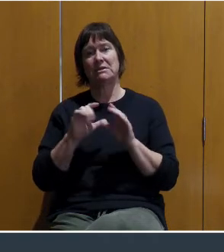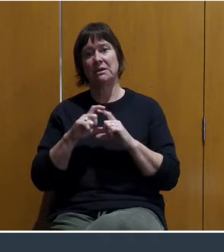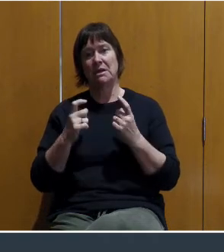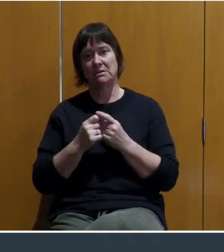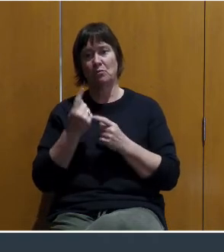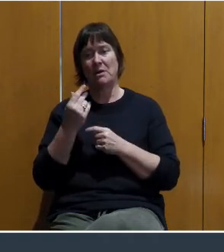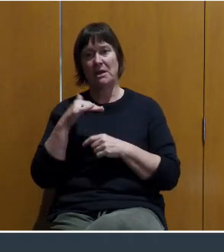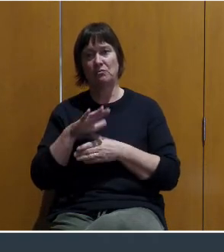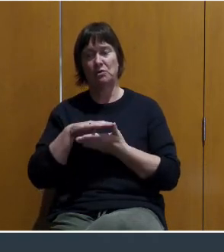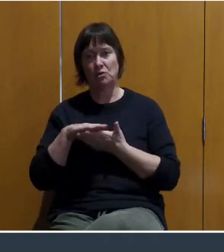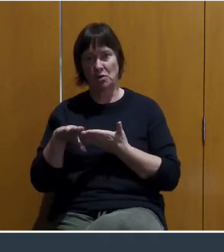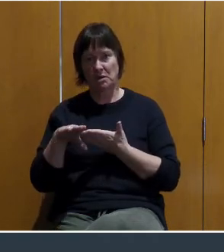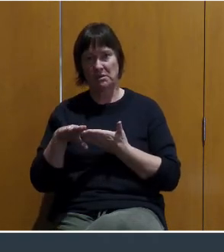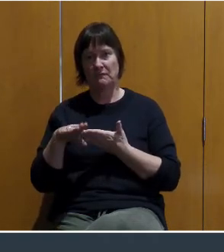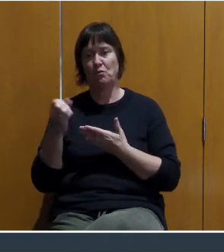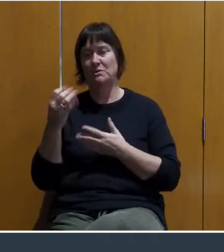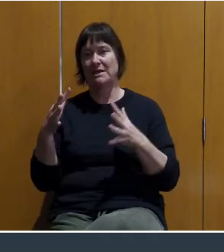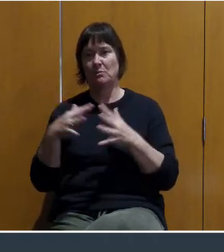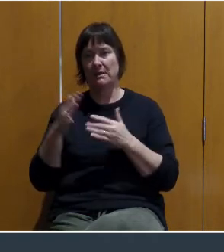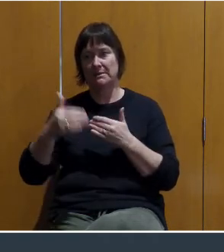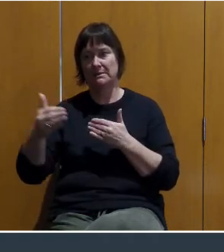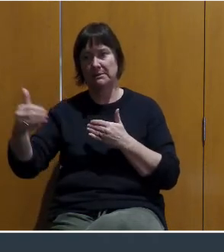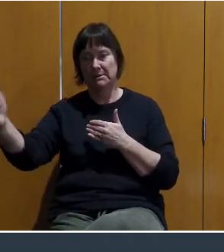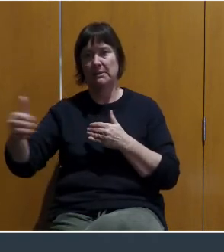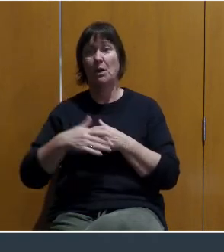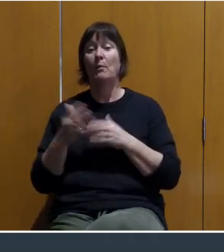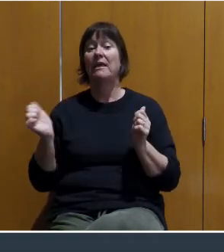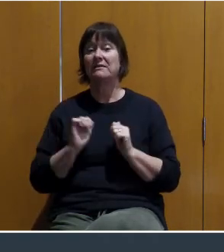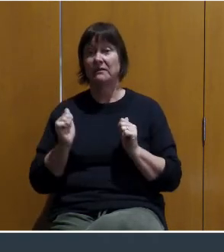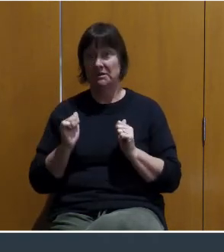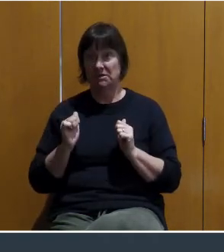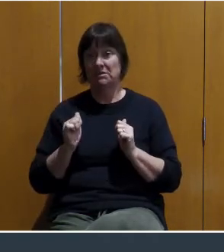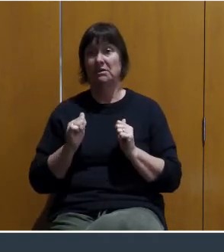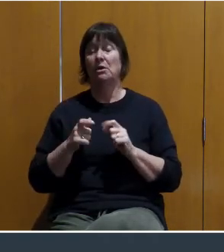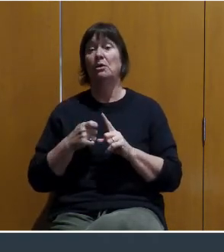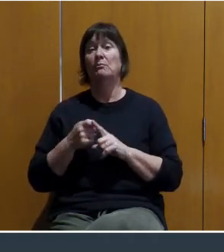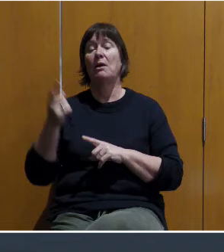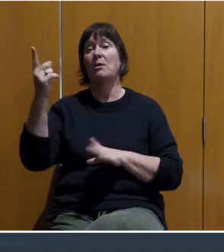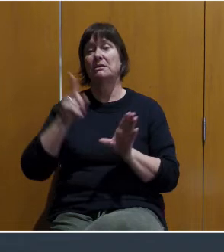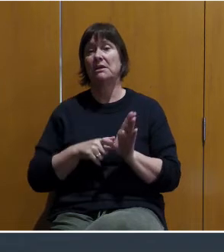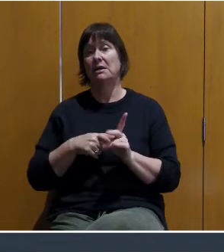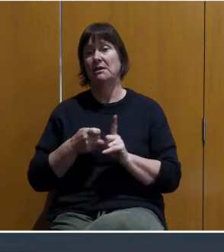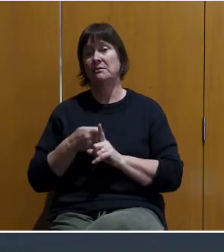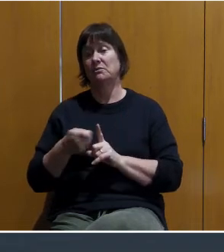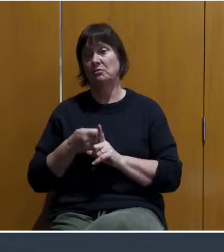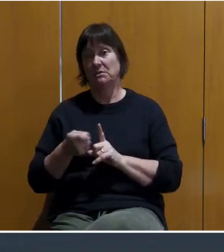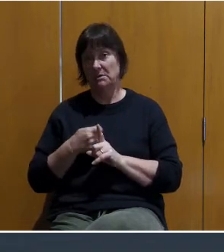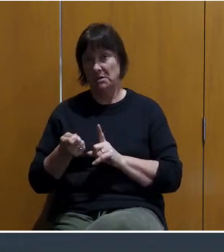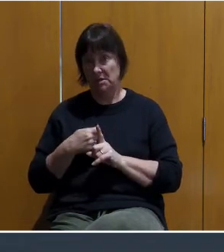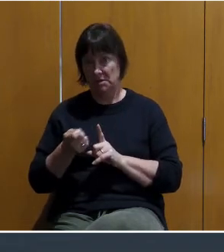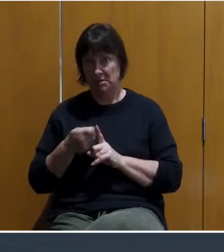It costs $100 for 10 weeks. Once you've completed that, you pay an annual subscription